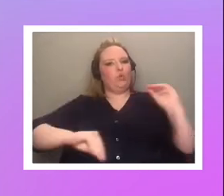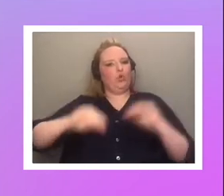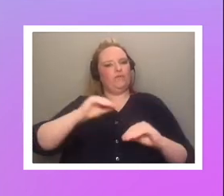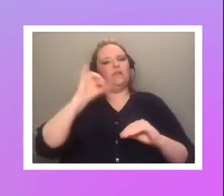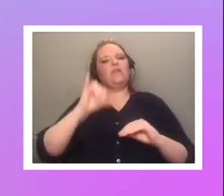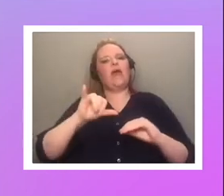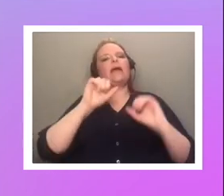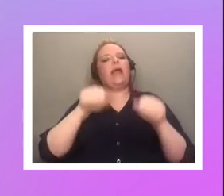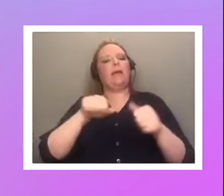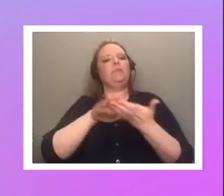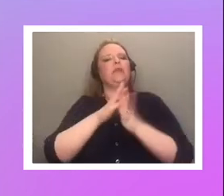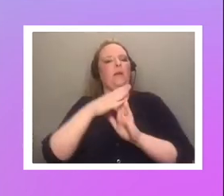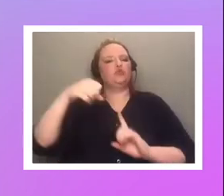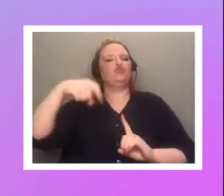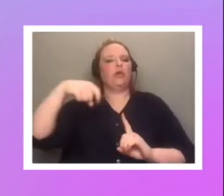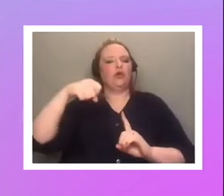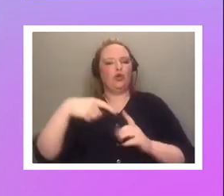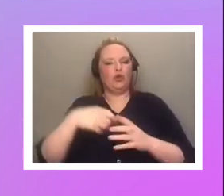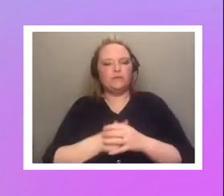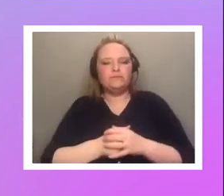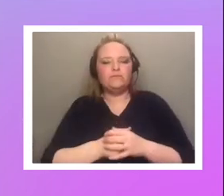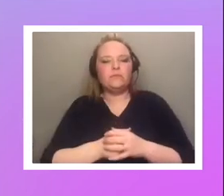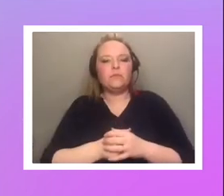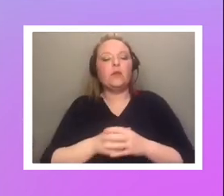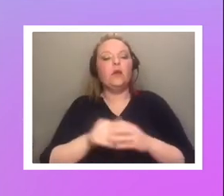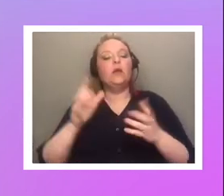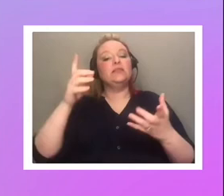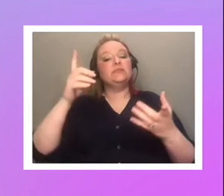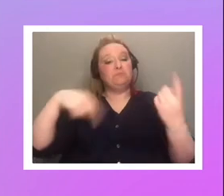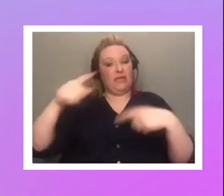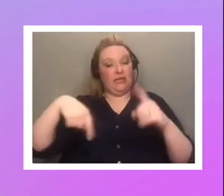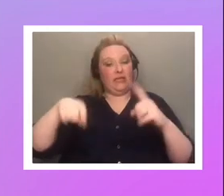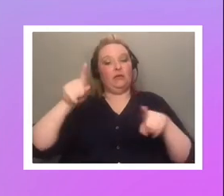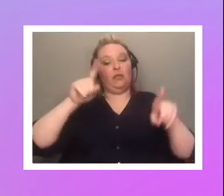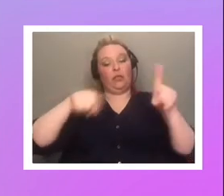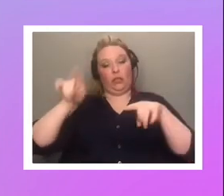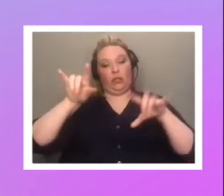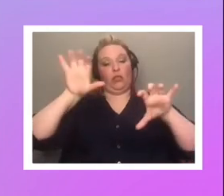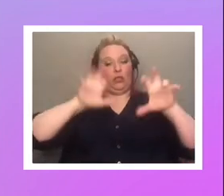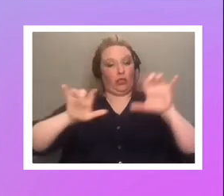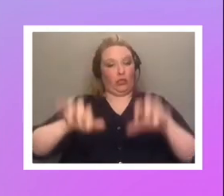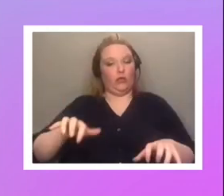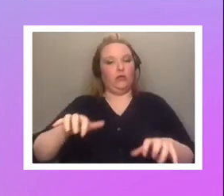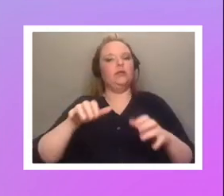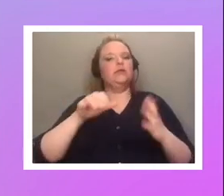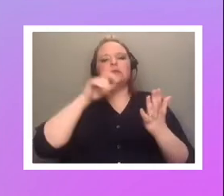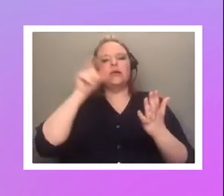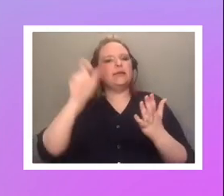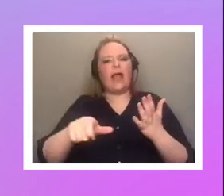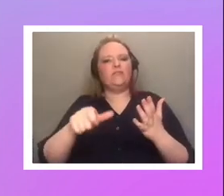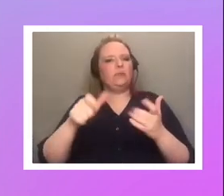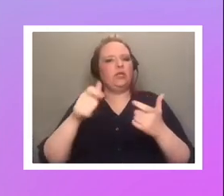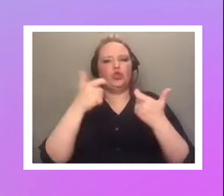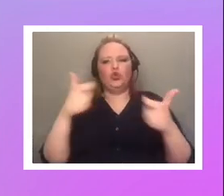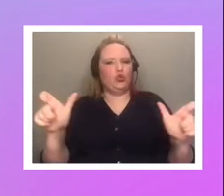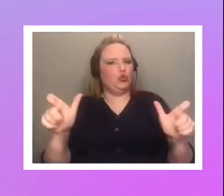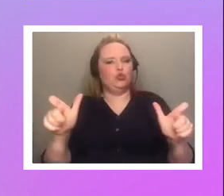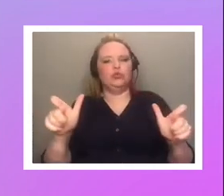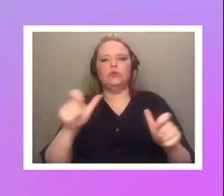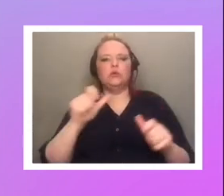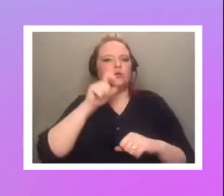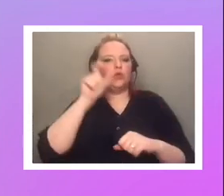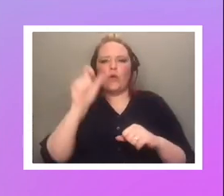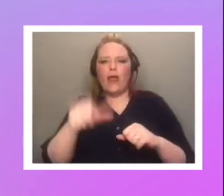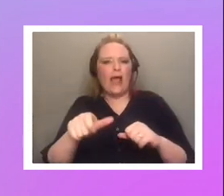be very triggering. And with the spinning and vortex effects, the spinning effect doesn't have to be really huge. Like, we don't have to